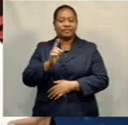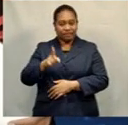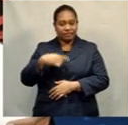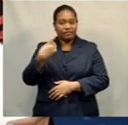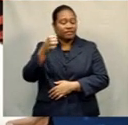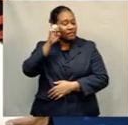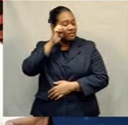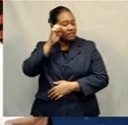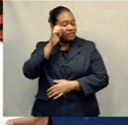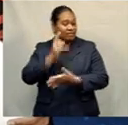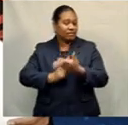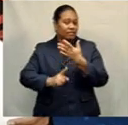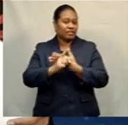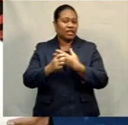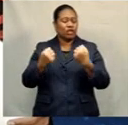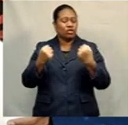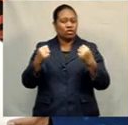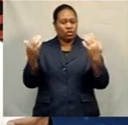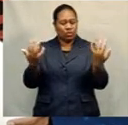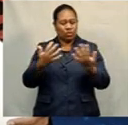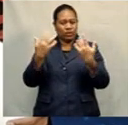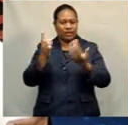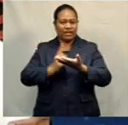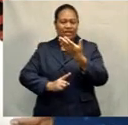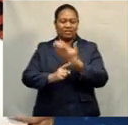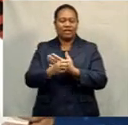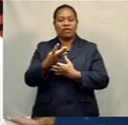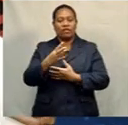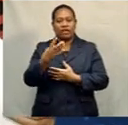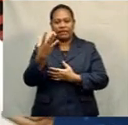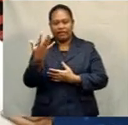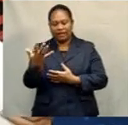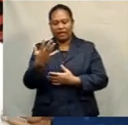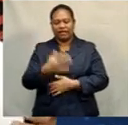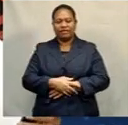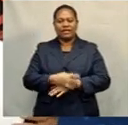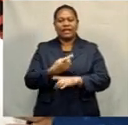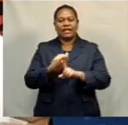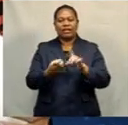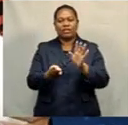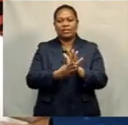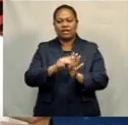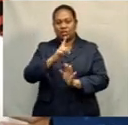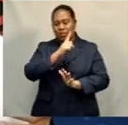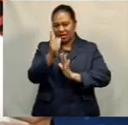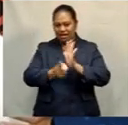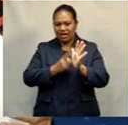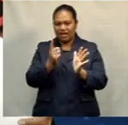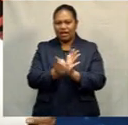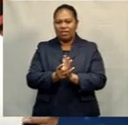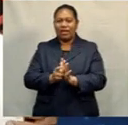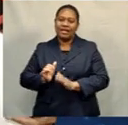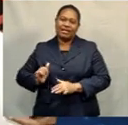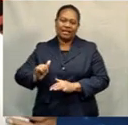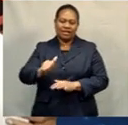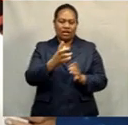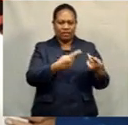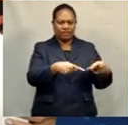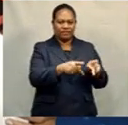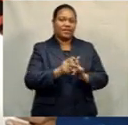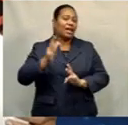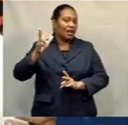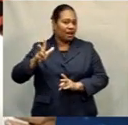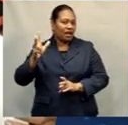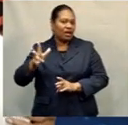expect fresh to strong easterly winds with average speed up to 45 km per hour over Yasawa and Mamanusa Group, Kandavu, Lau